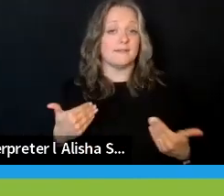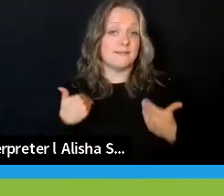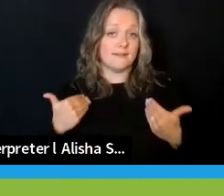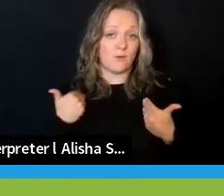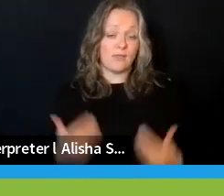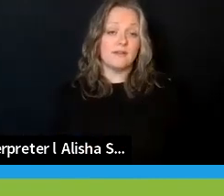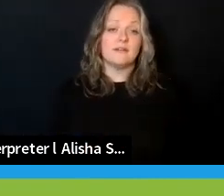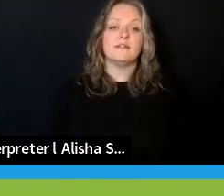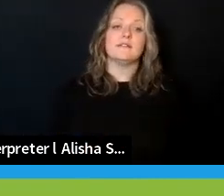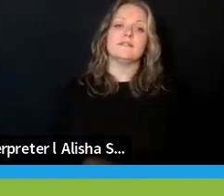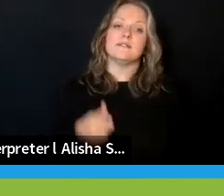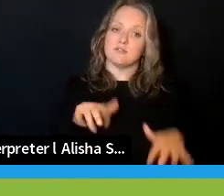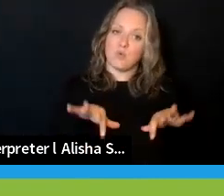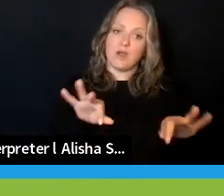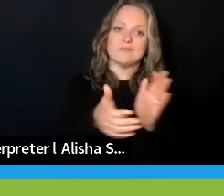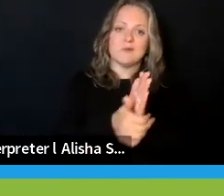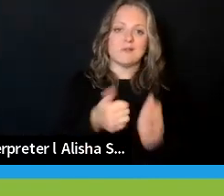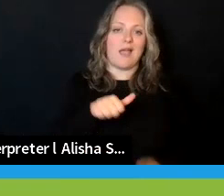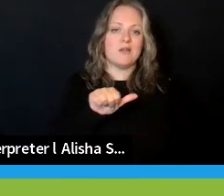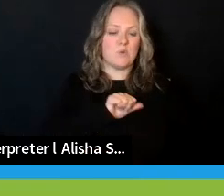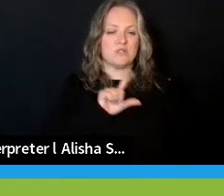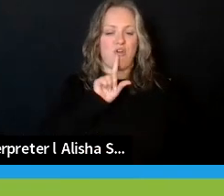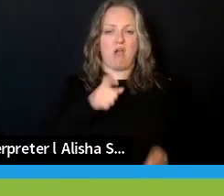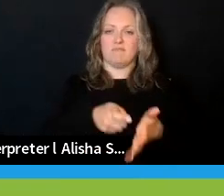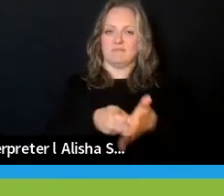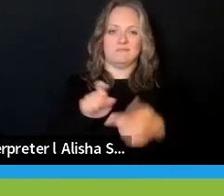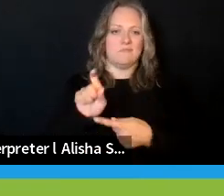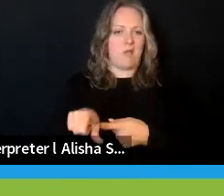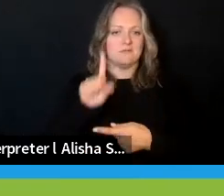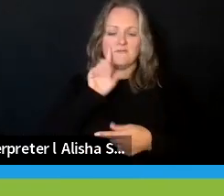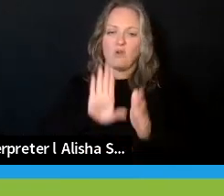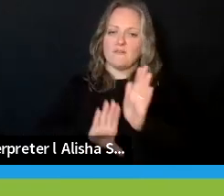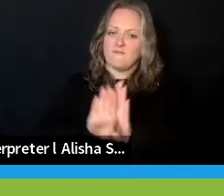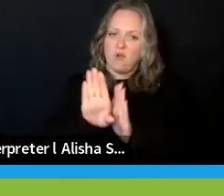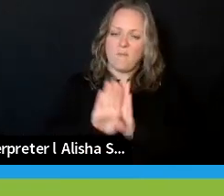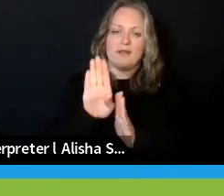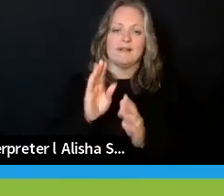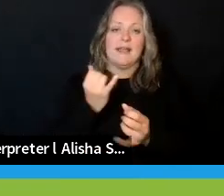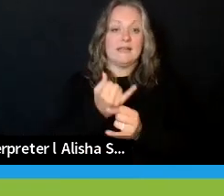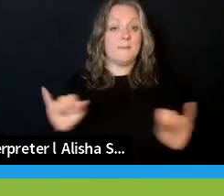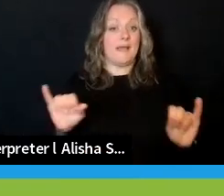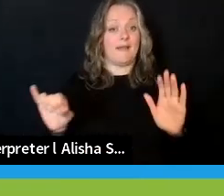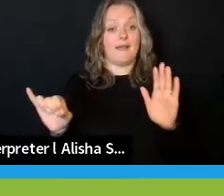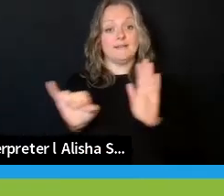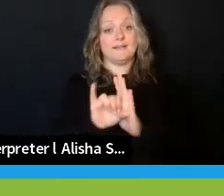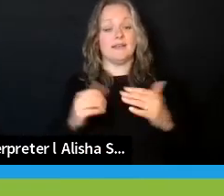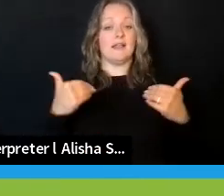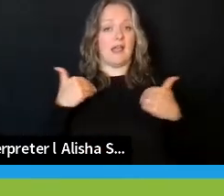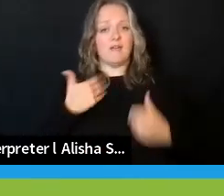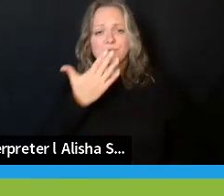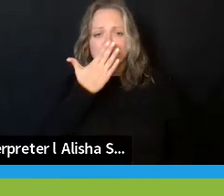It's acquiring skills and attitudes that are essential for forming an independent identity and having a